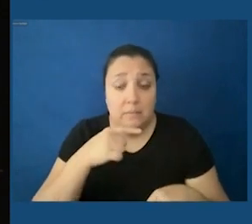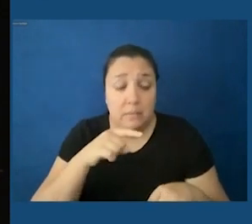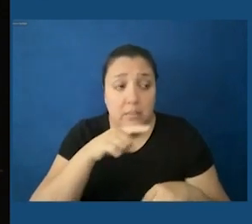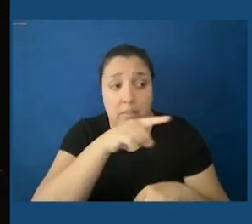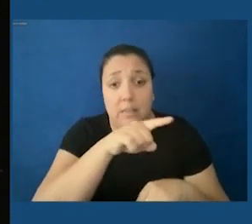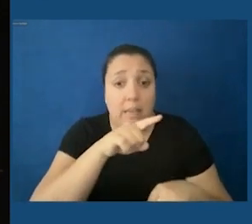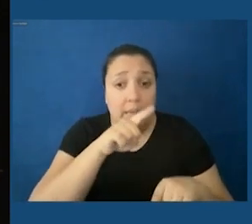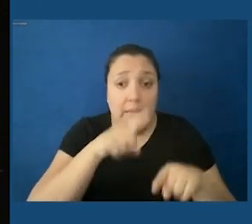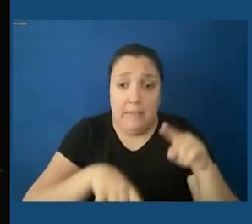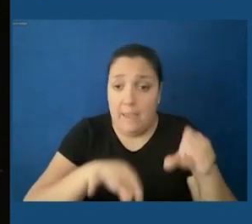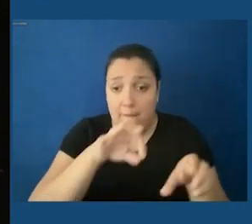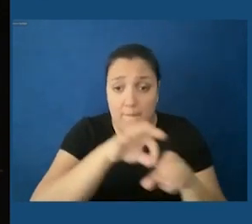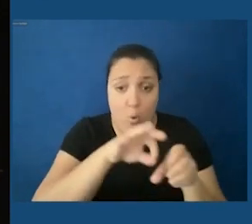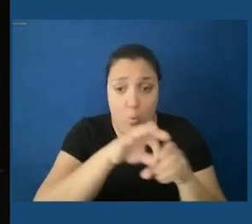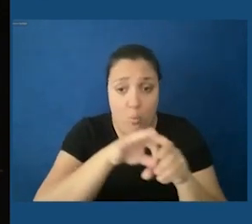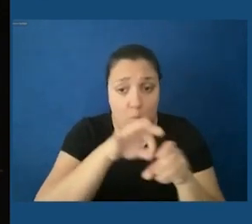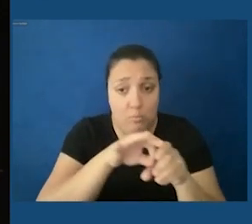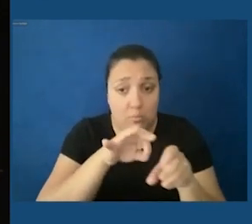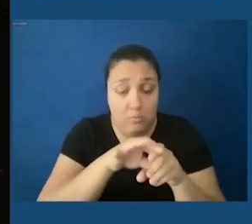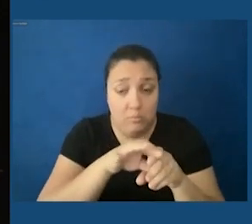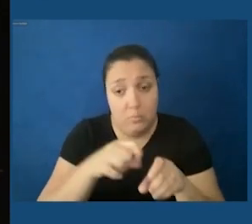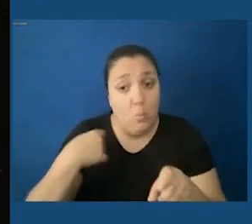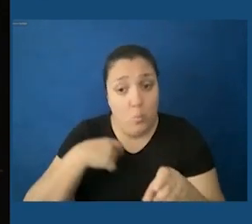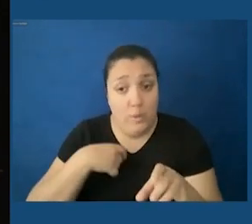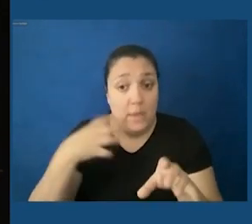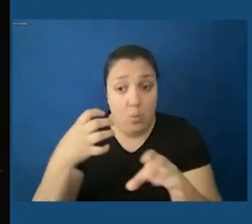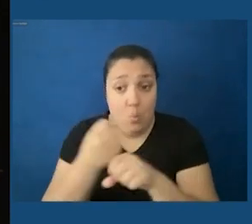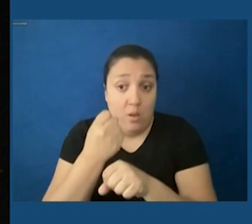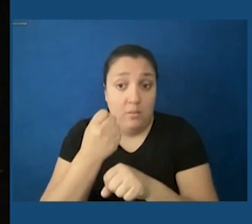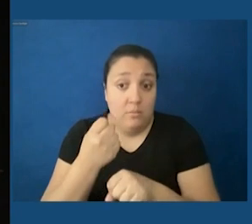case. Thank you.